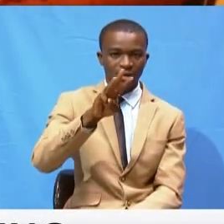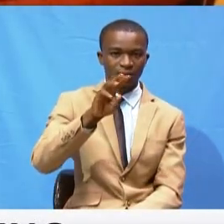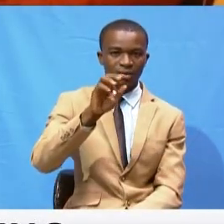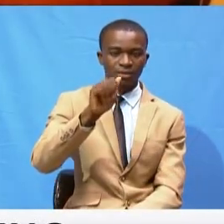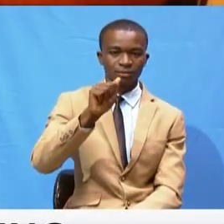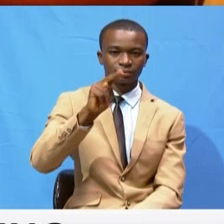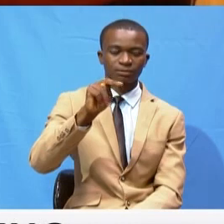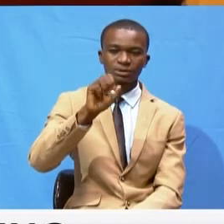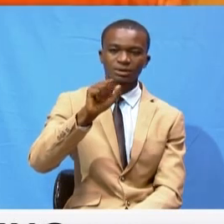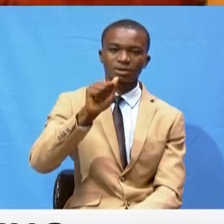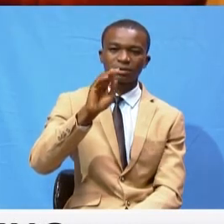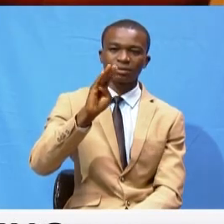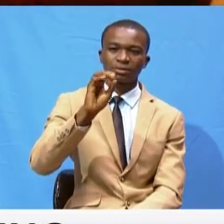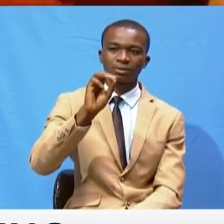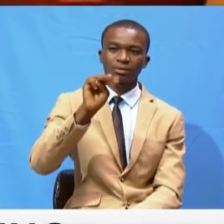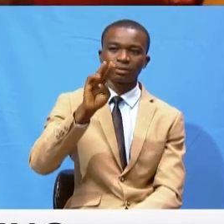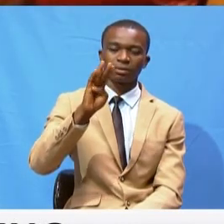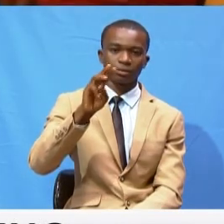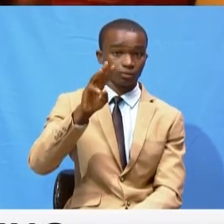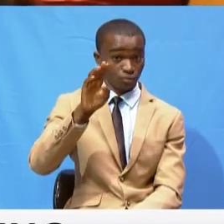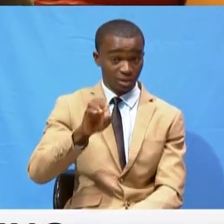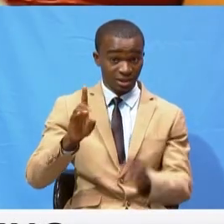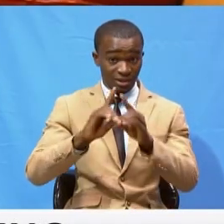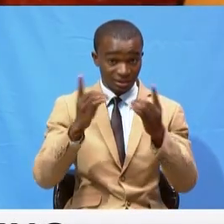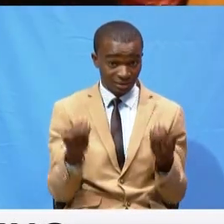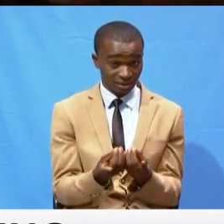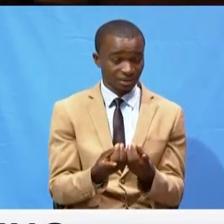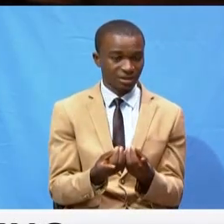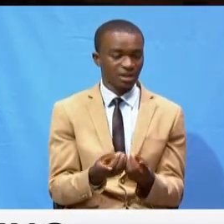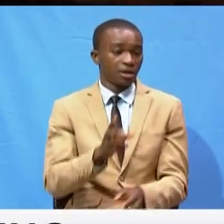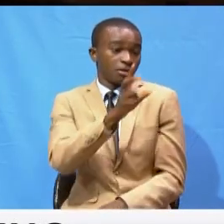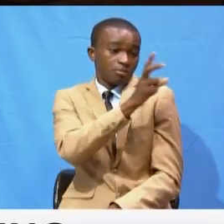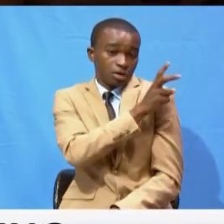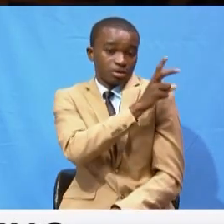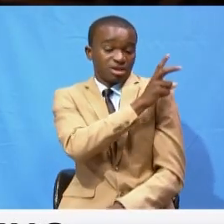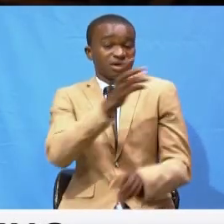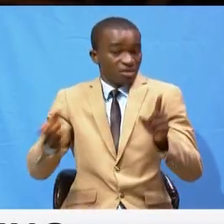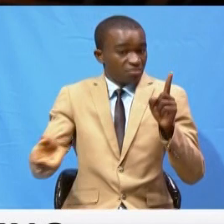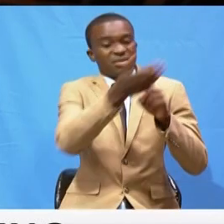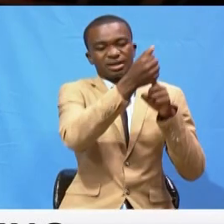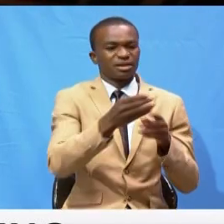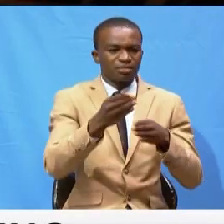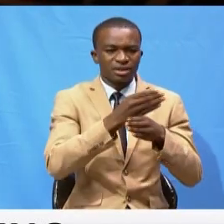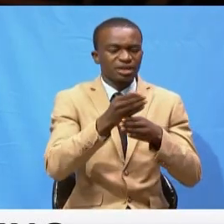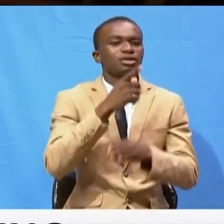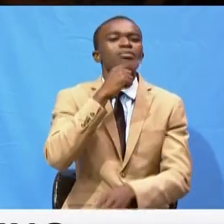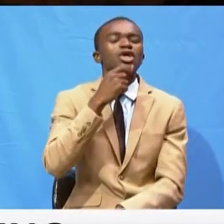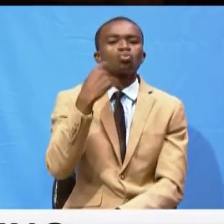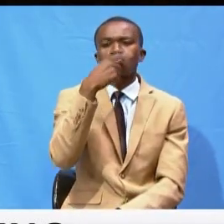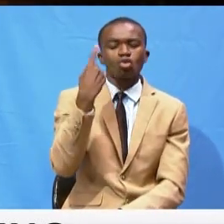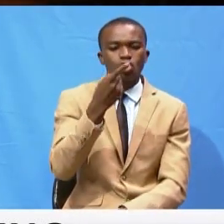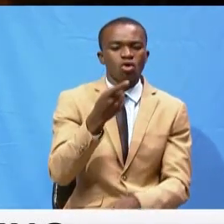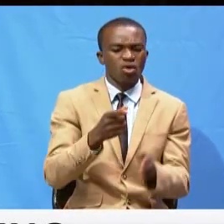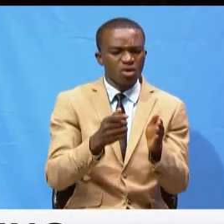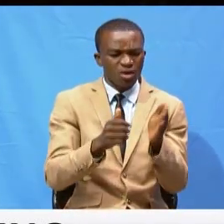into the Democratic Republic of Congo. Police have since managed to apprehend a businessman of Mukamba village after he was